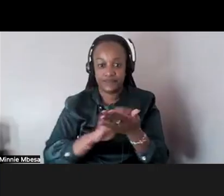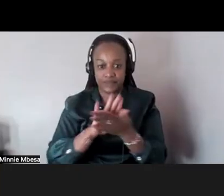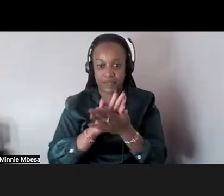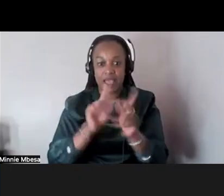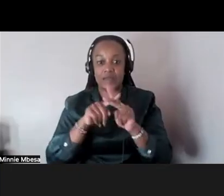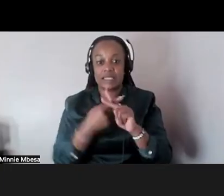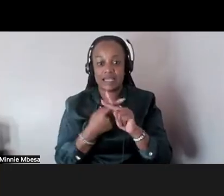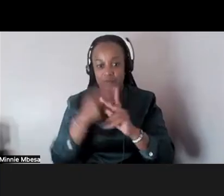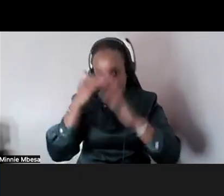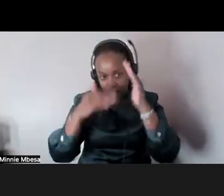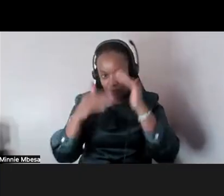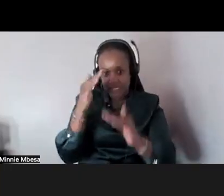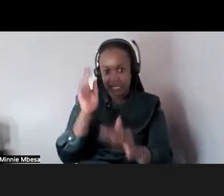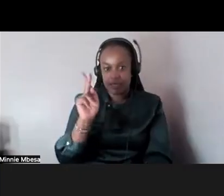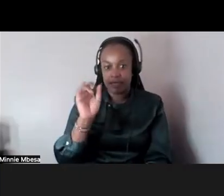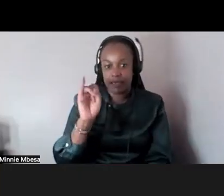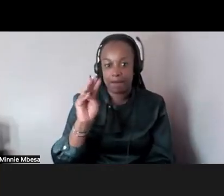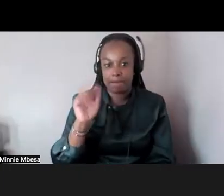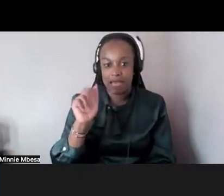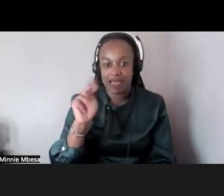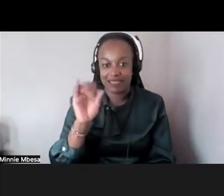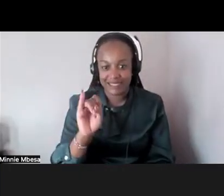Kimani, if possible.